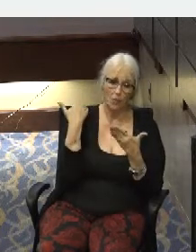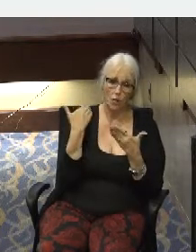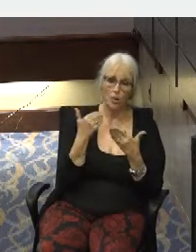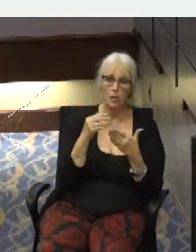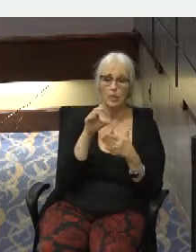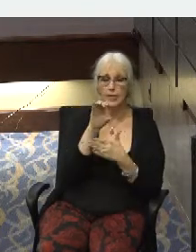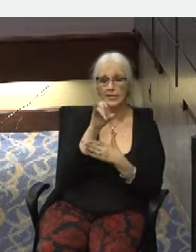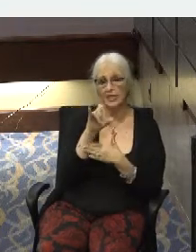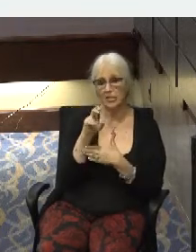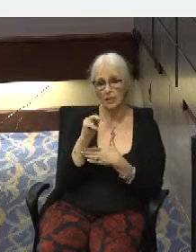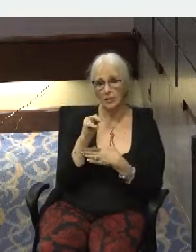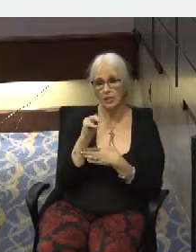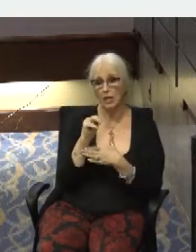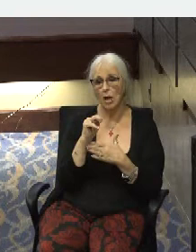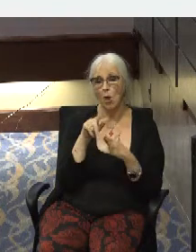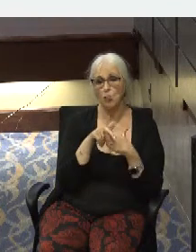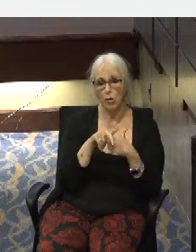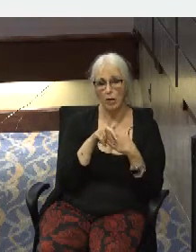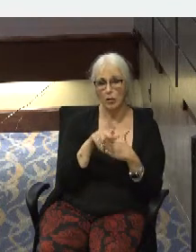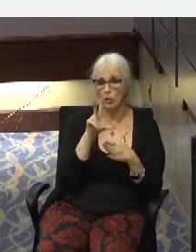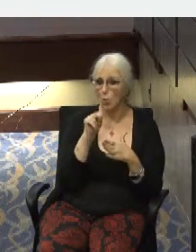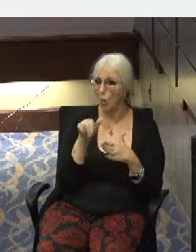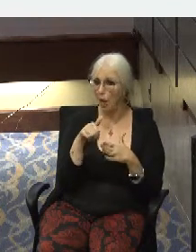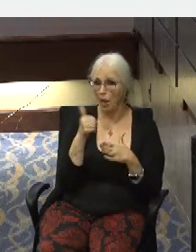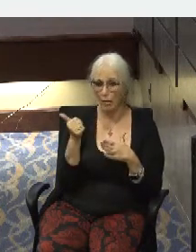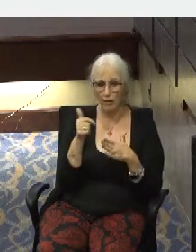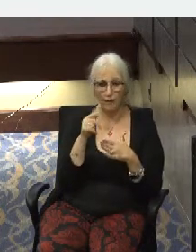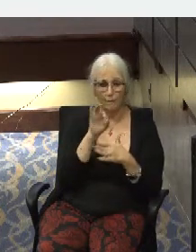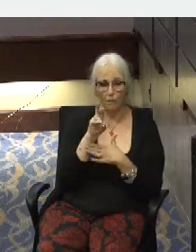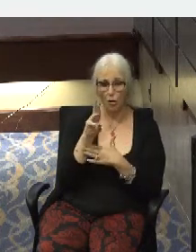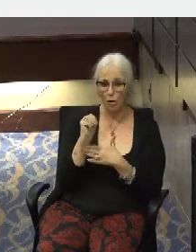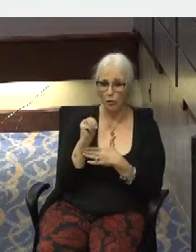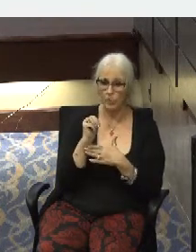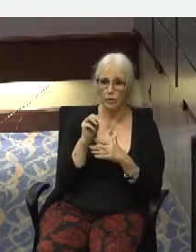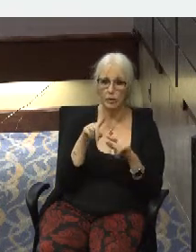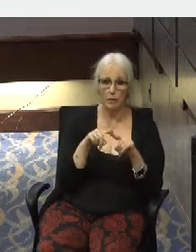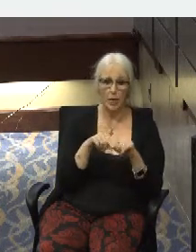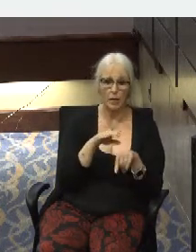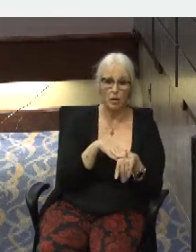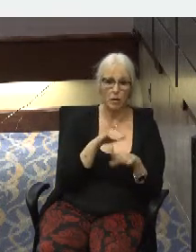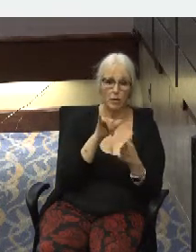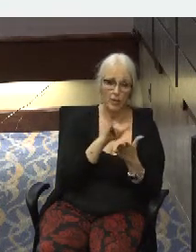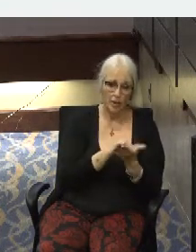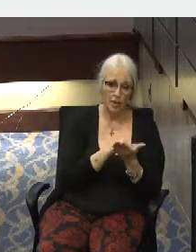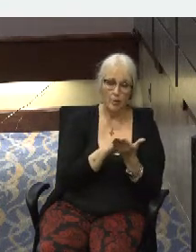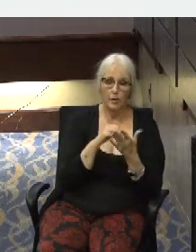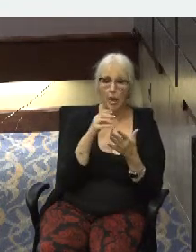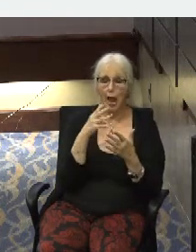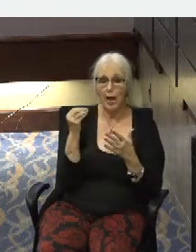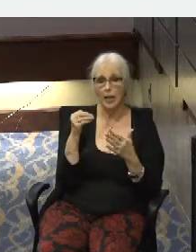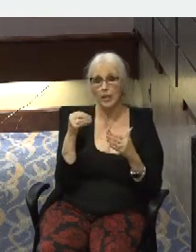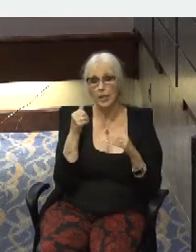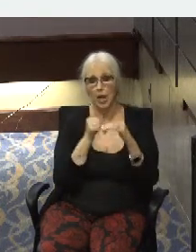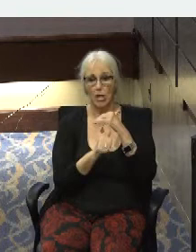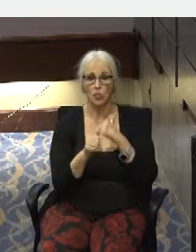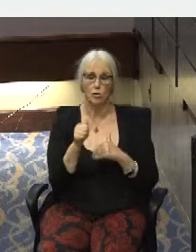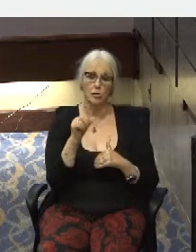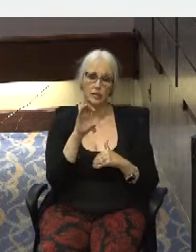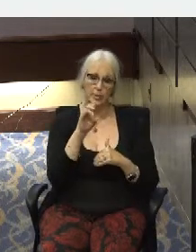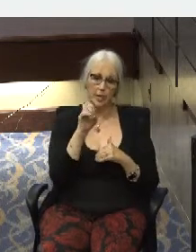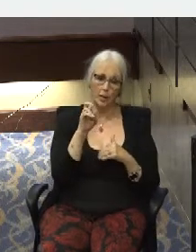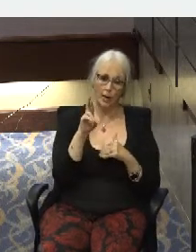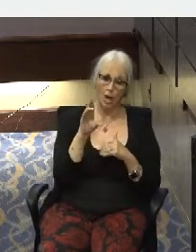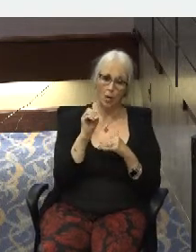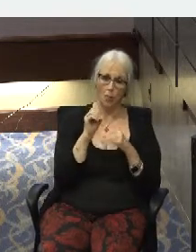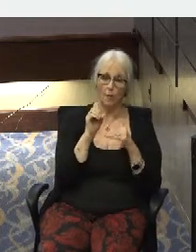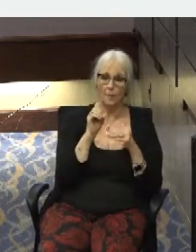citizens or riders that have no other form of transportation and really need to depend on that transit system. So under a no-build scenario by 2040, just